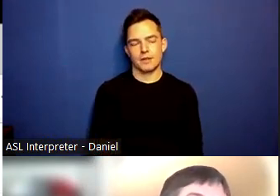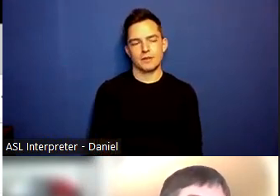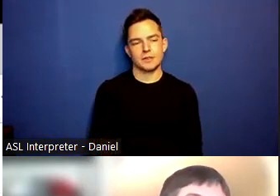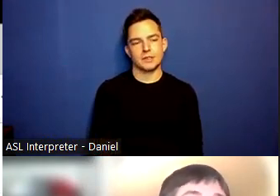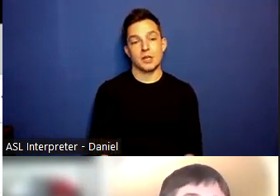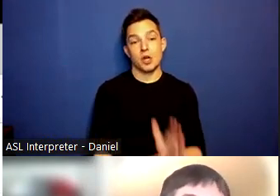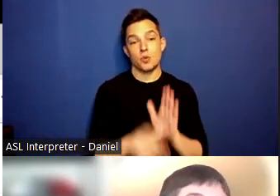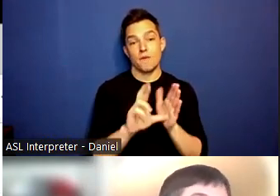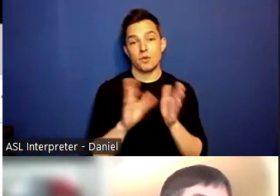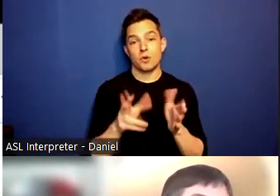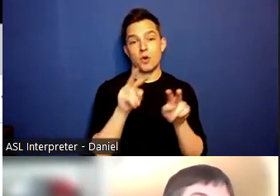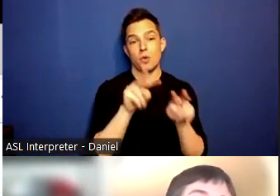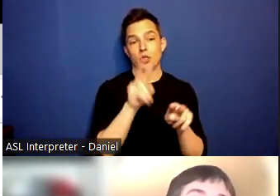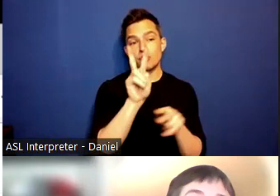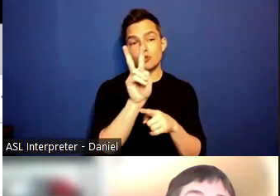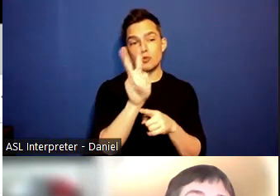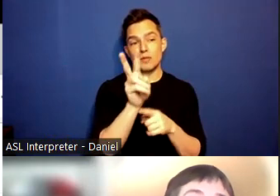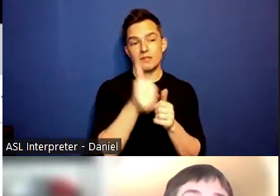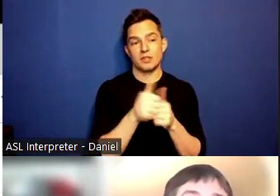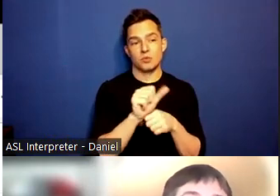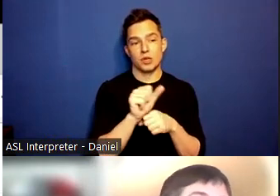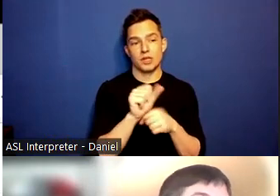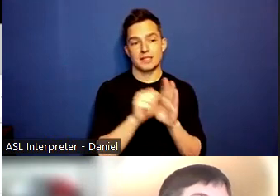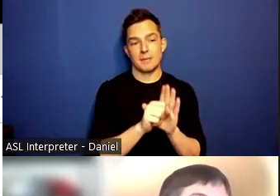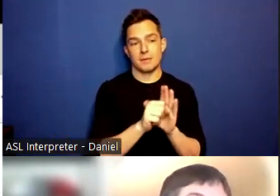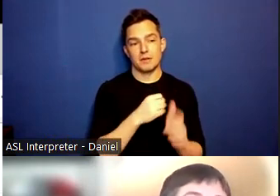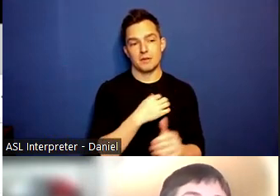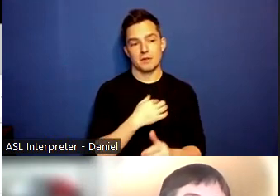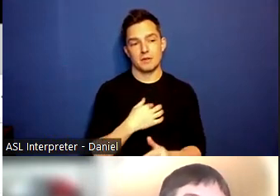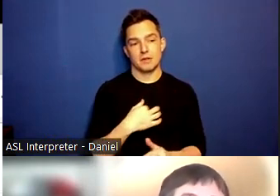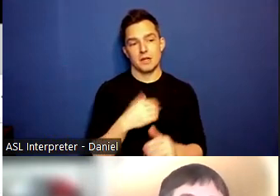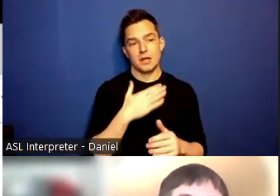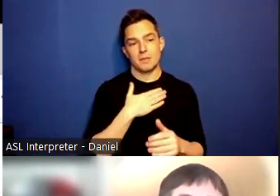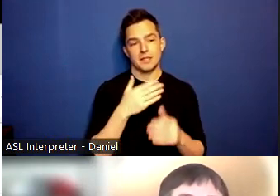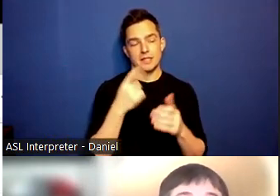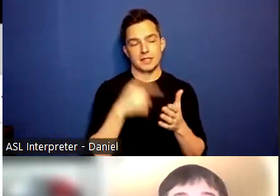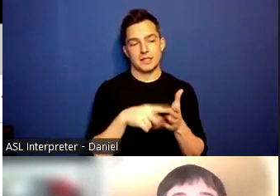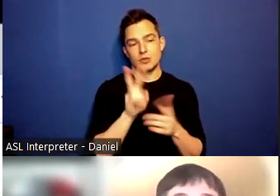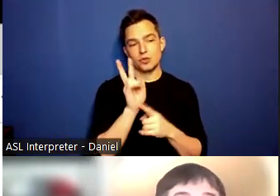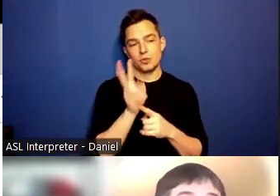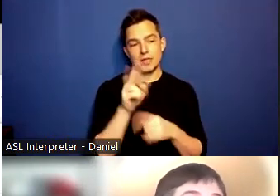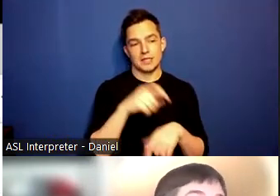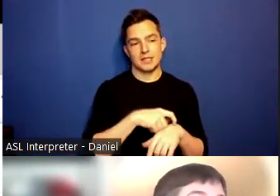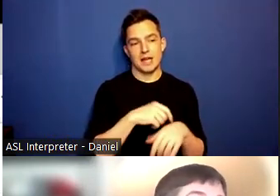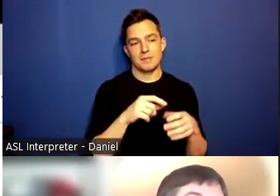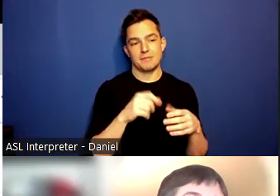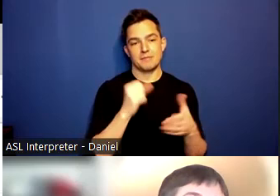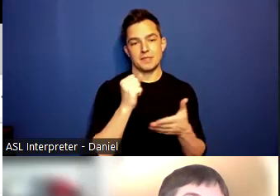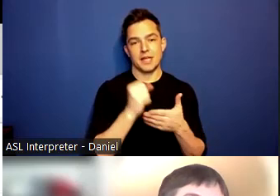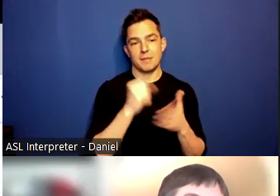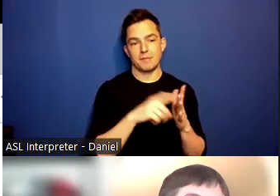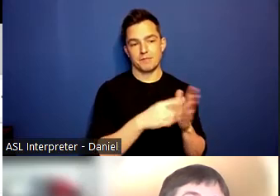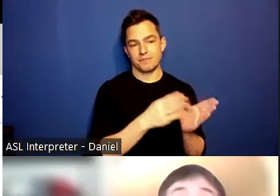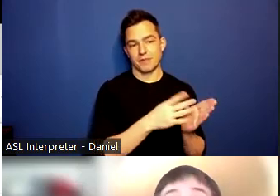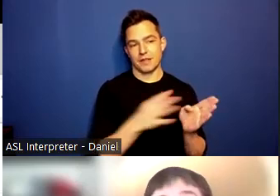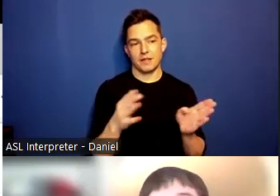Reviewers will watch 2 minutes of each work sample, so please indicate a 2-minute timestamp or start time for panelists